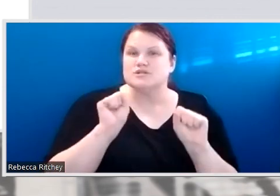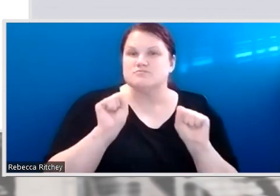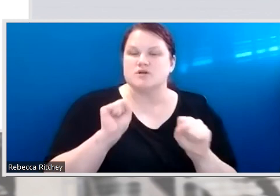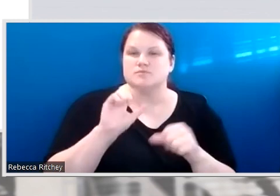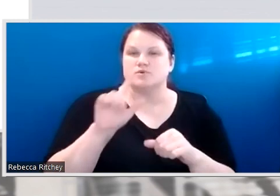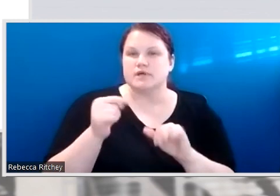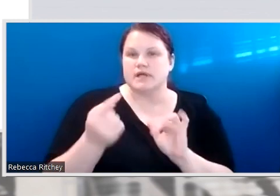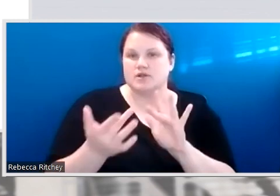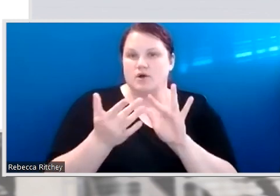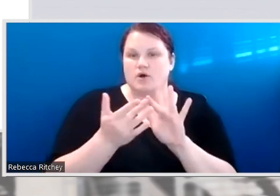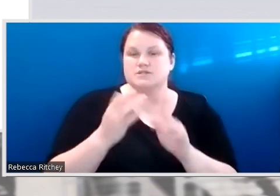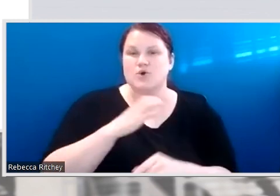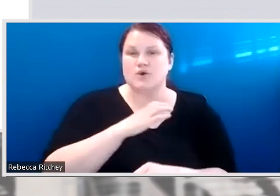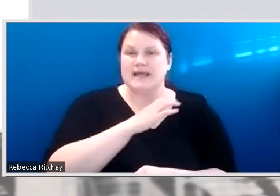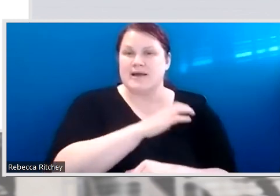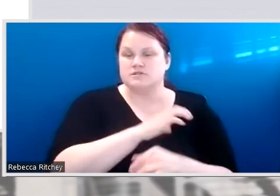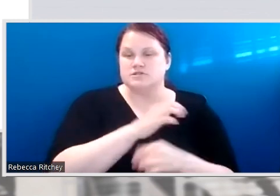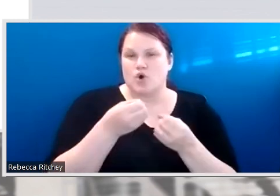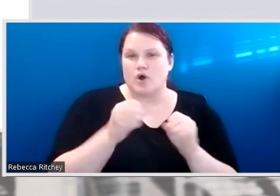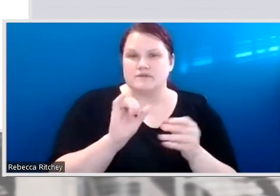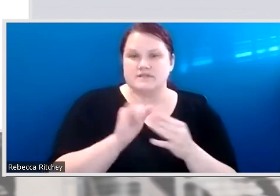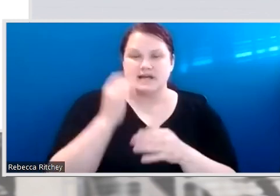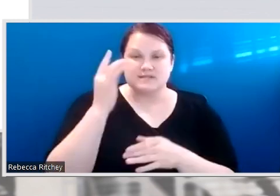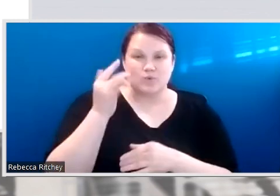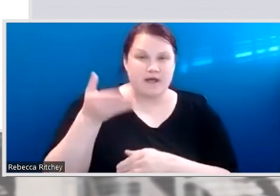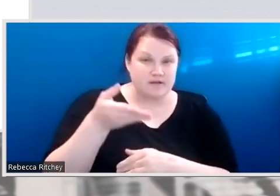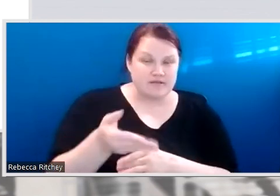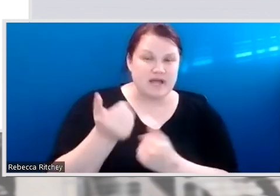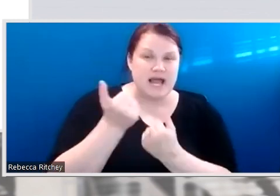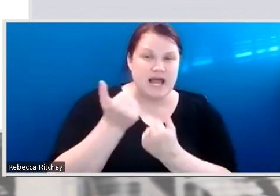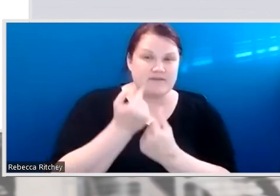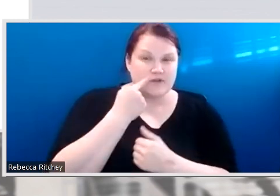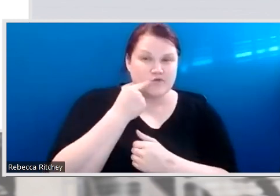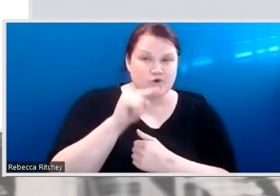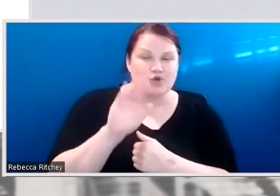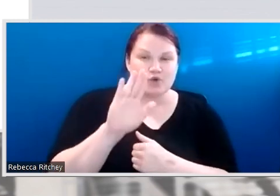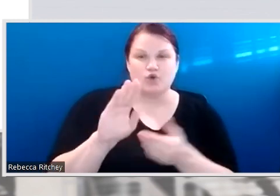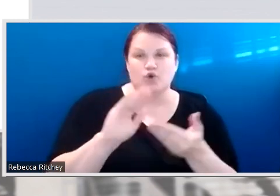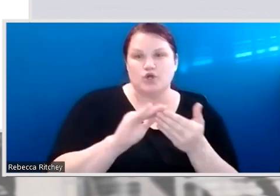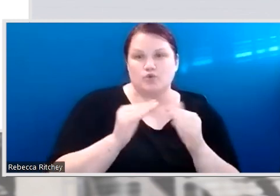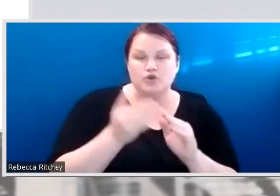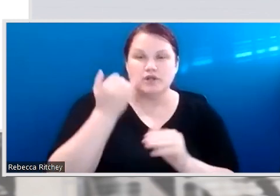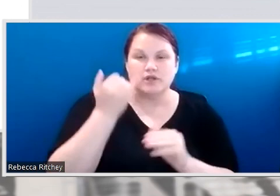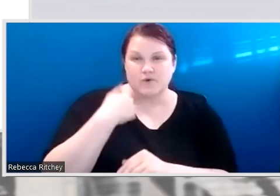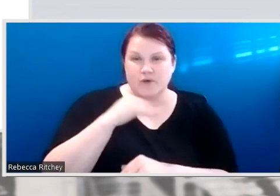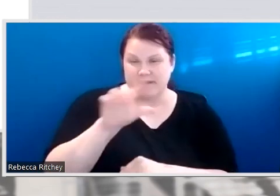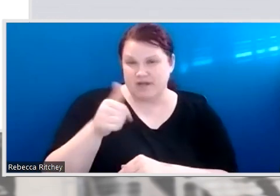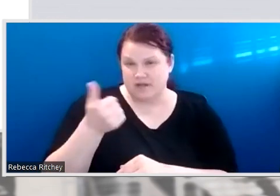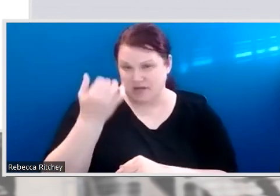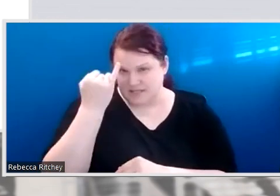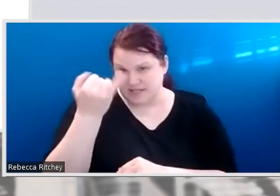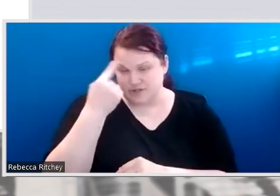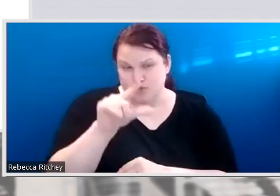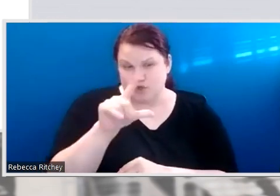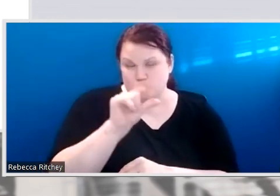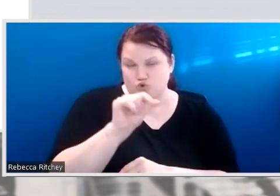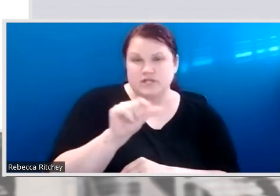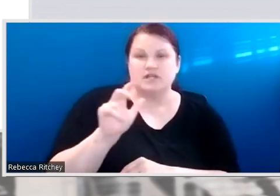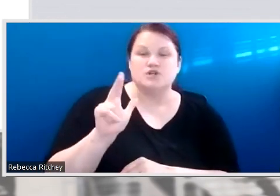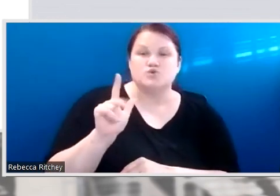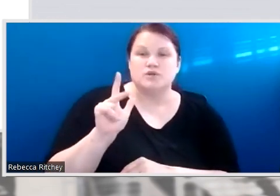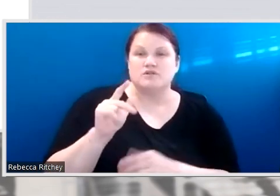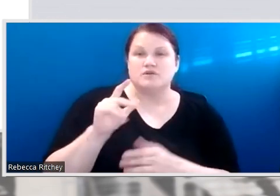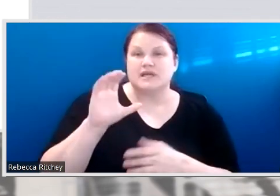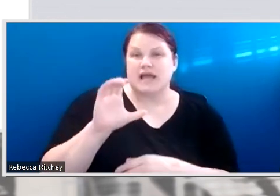reach out to your council office. That's what they're there for. They're there to advocate for you and your community. So if you have any ideas for 2023 capital